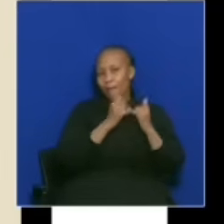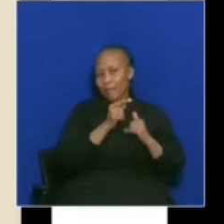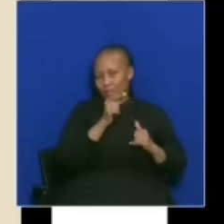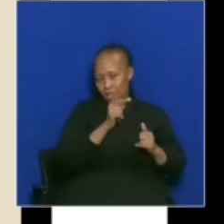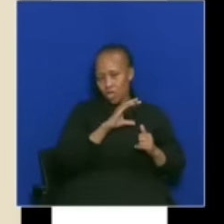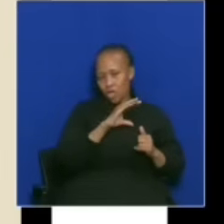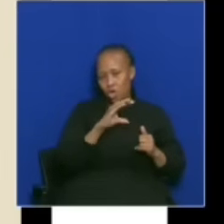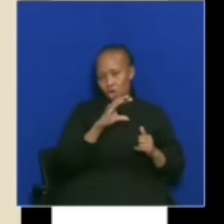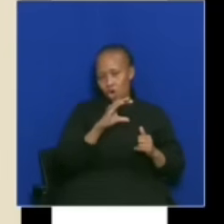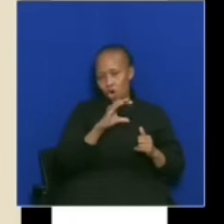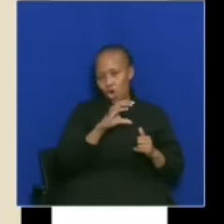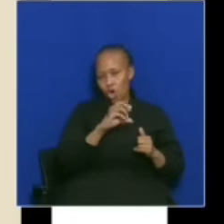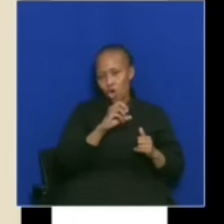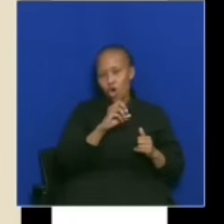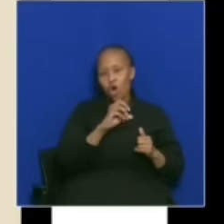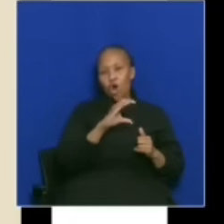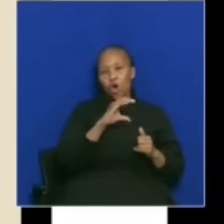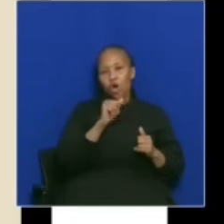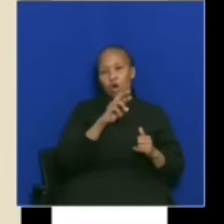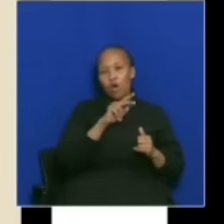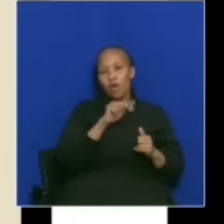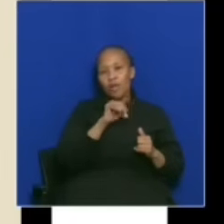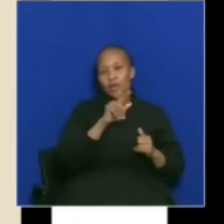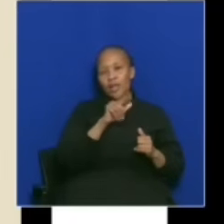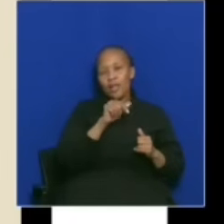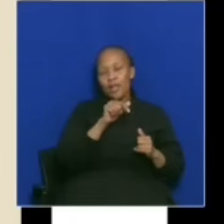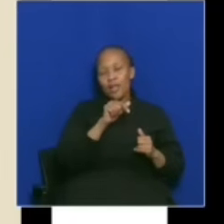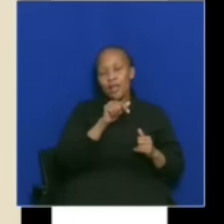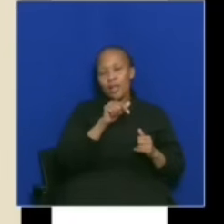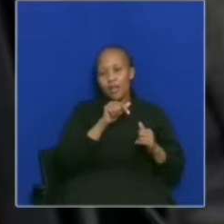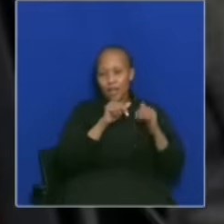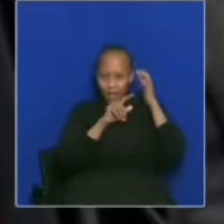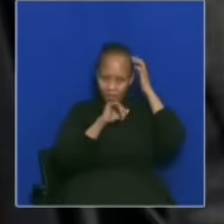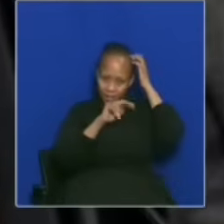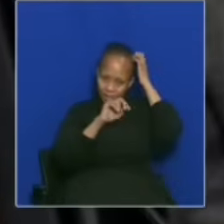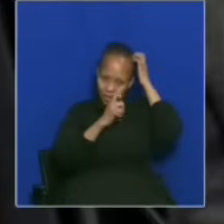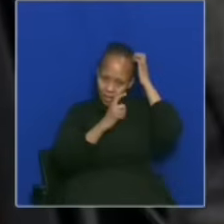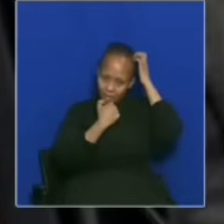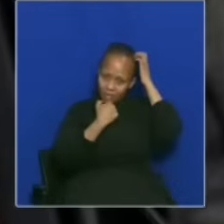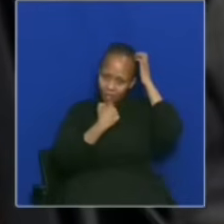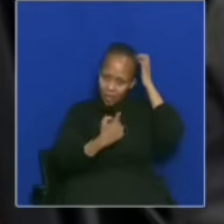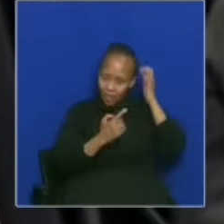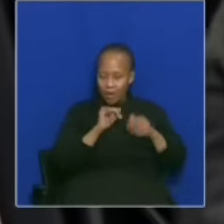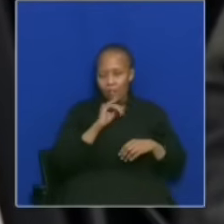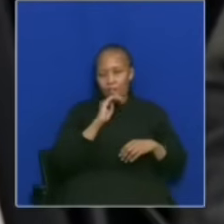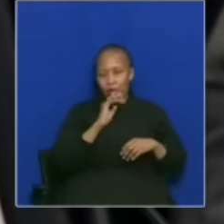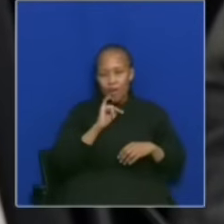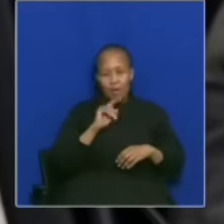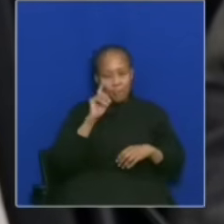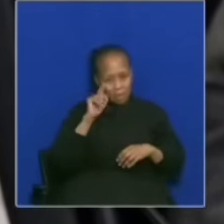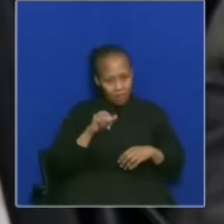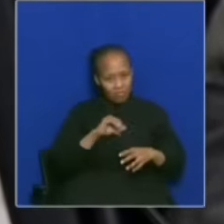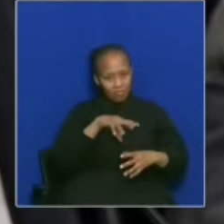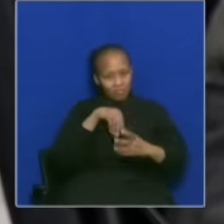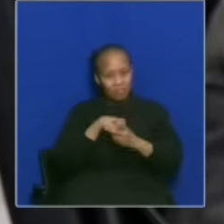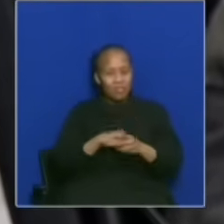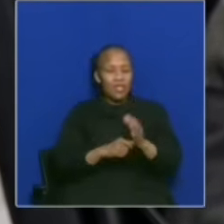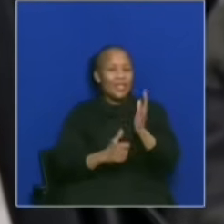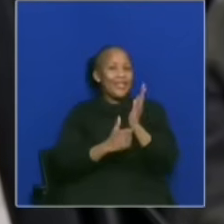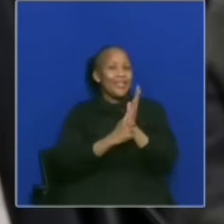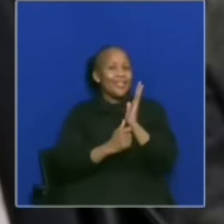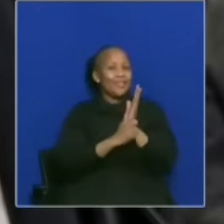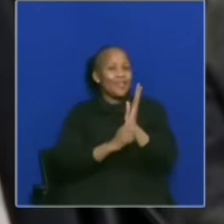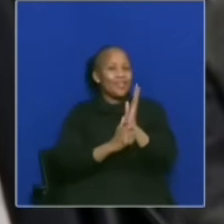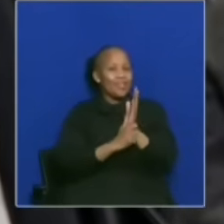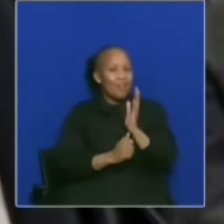minimum collectible tax, which means they must be involve tax evasion, has rocketed by a